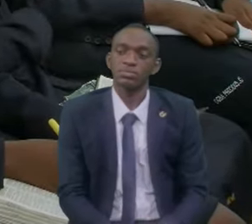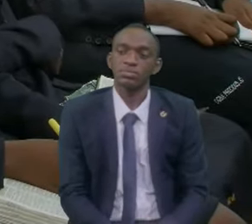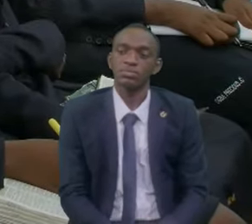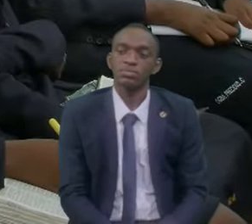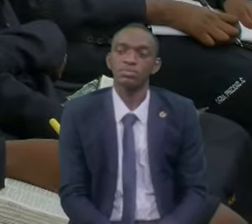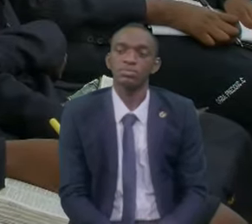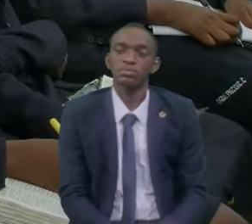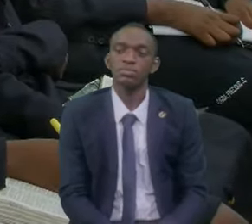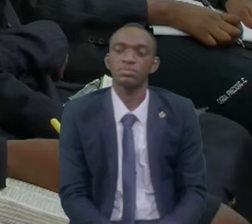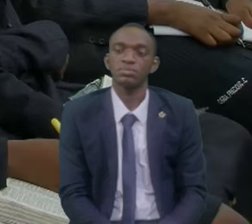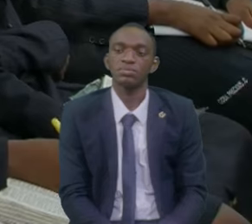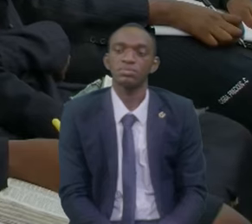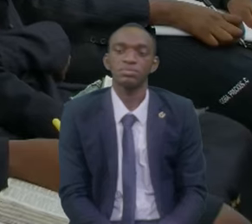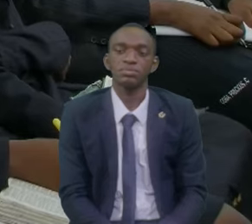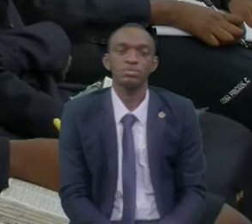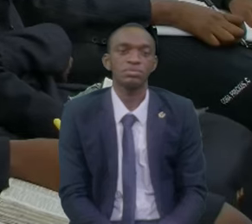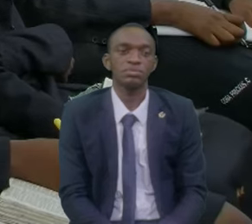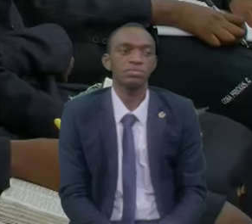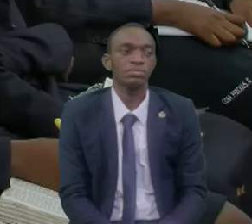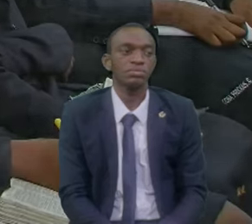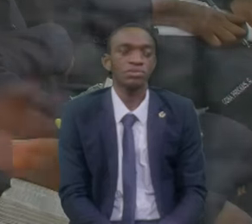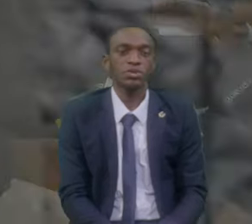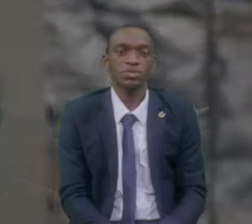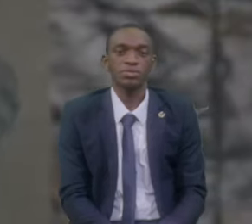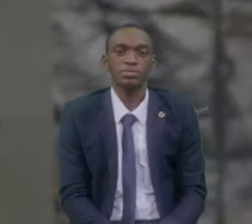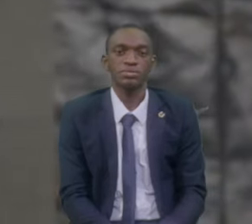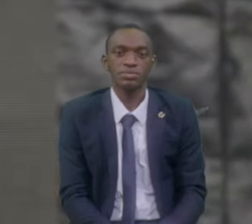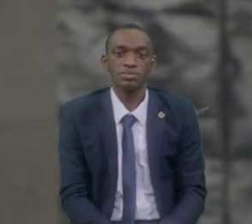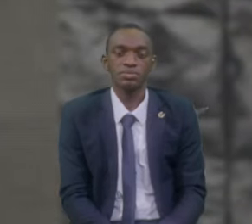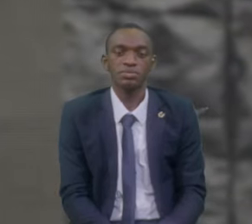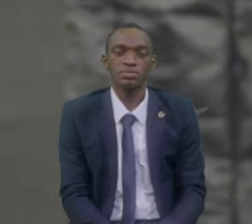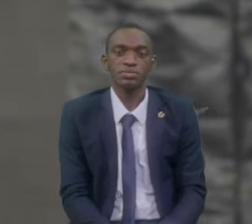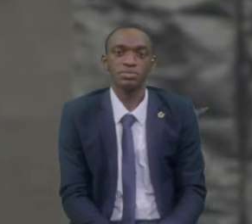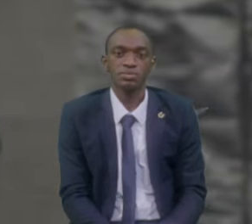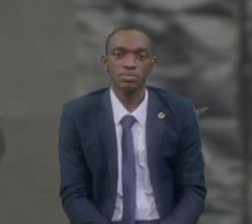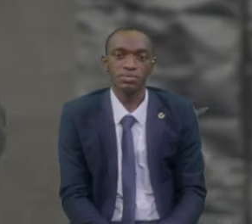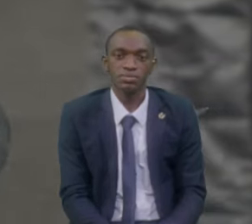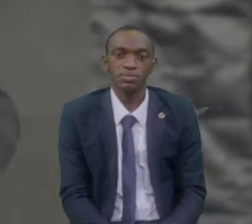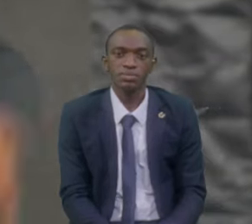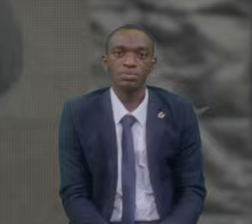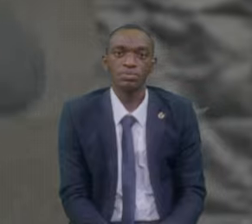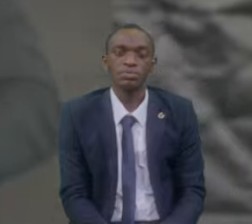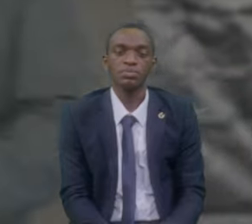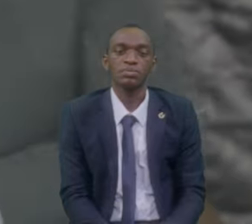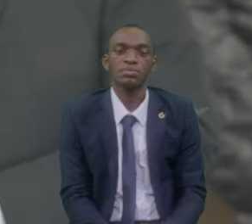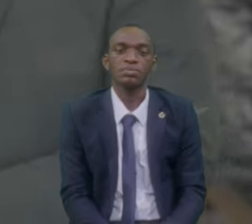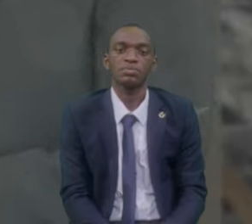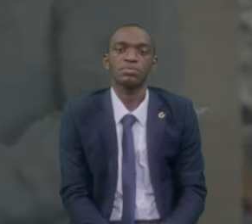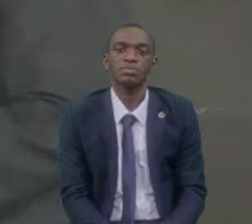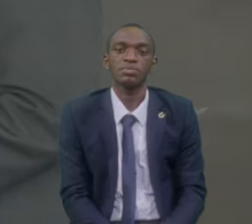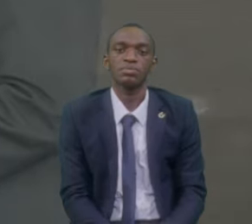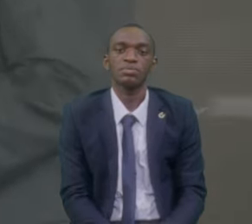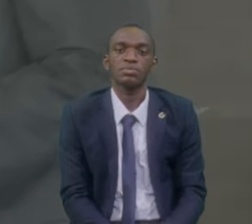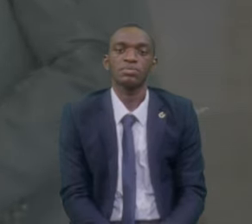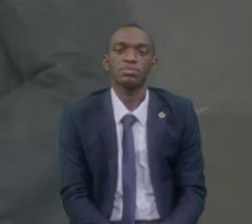ulcer. We must have something. No, we don't have to. Enoch did not have any of those things. Samuel did